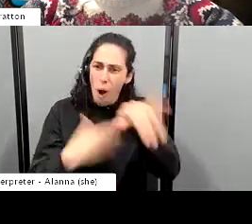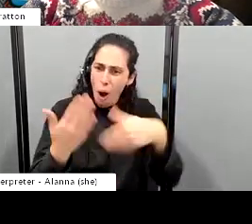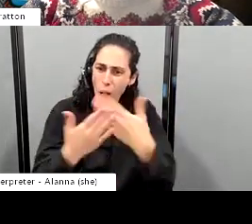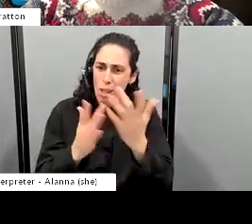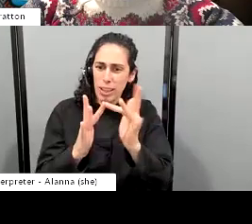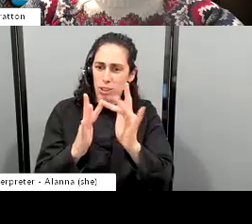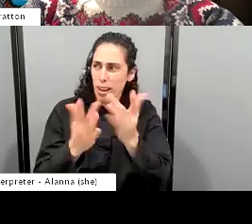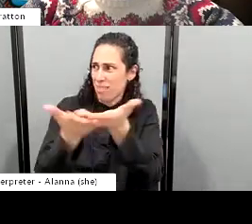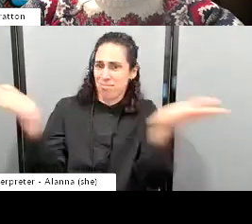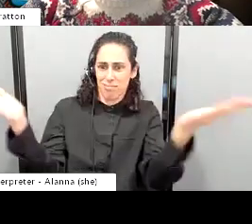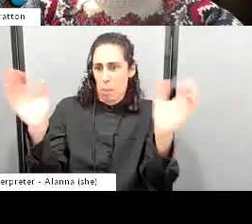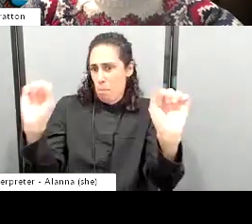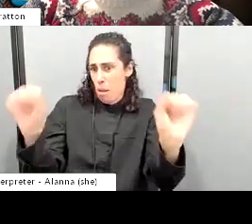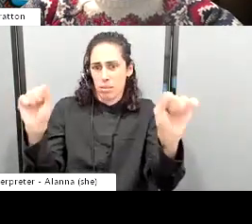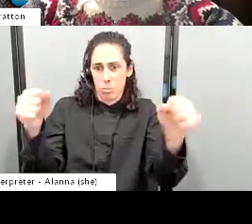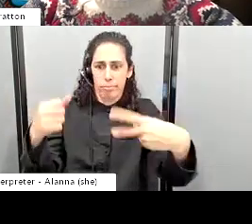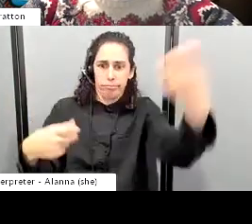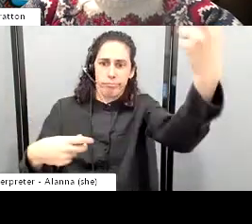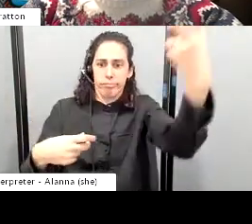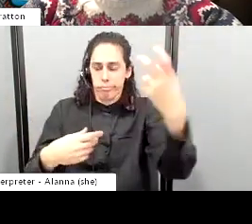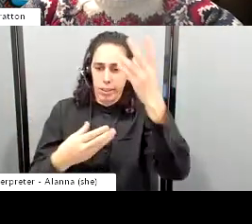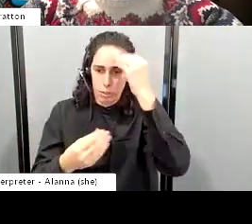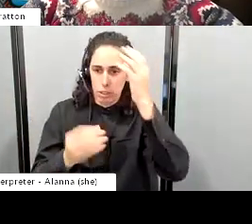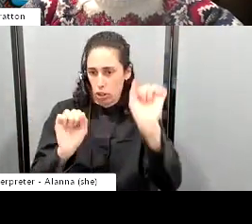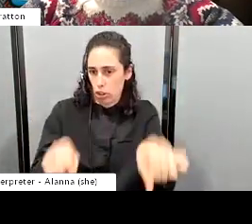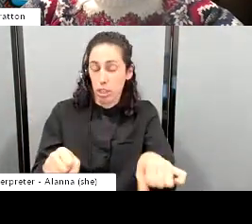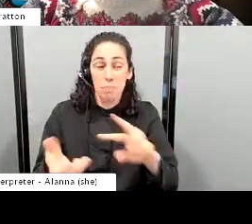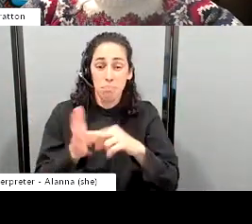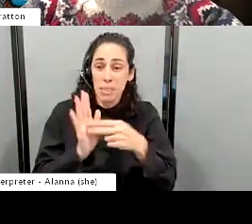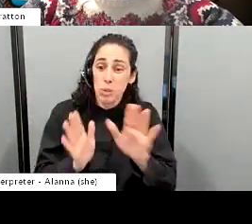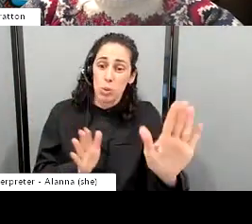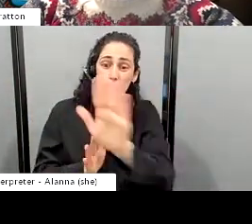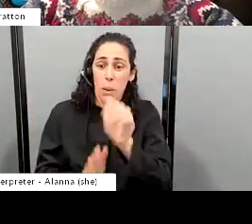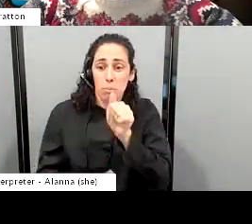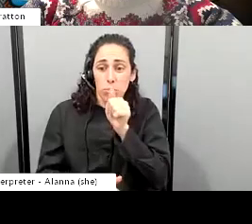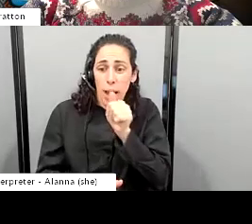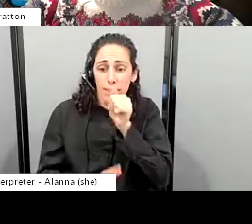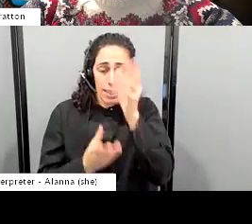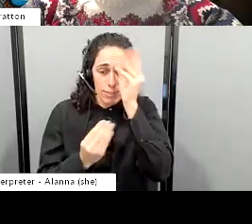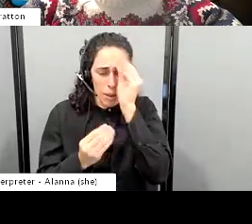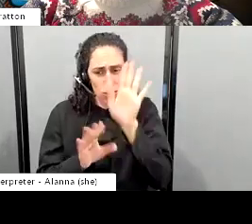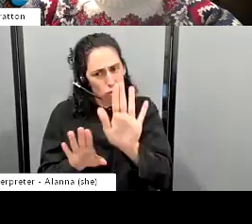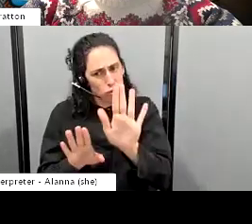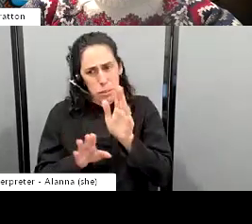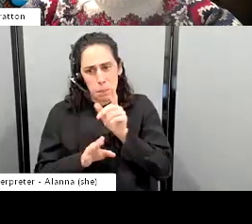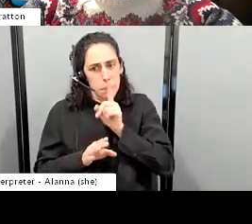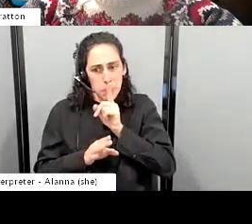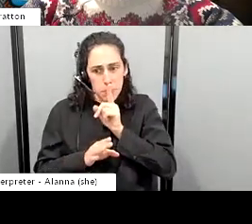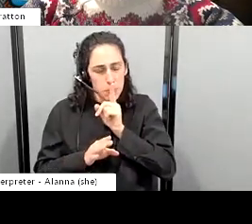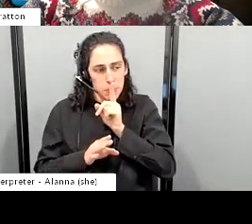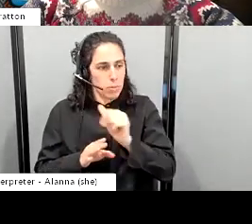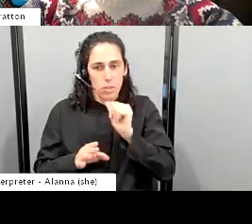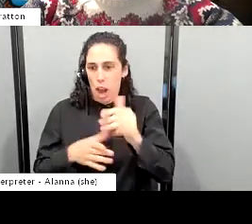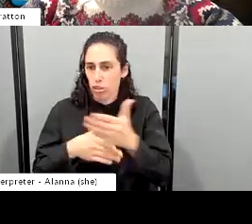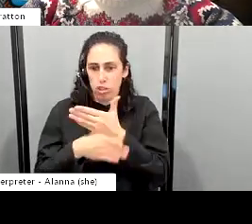this stuff and helping you. So if you actually did put in something like, I have this really strange condition, these are my symptoms, blah,